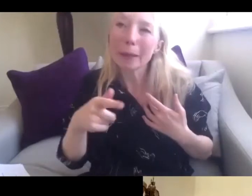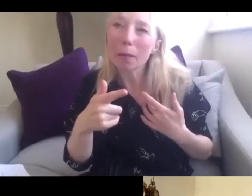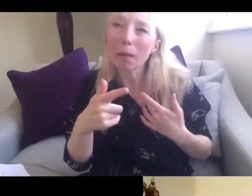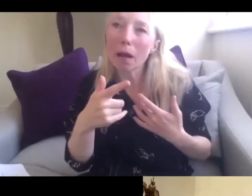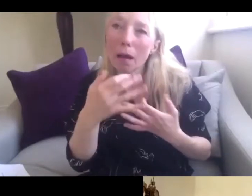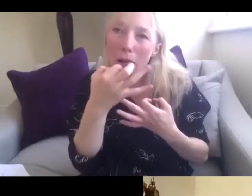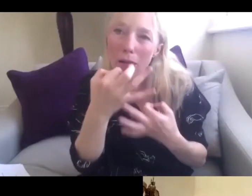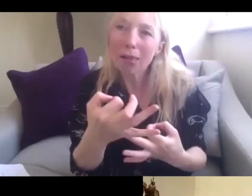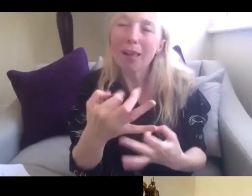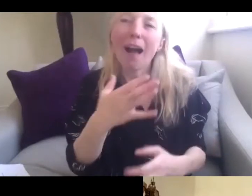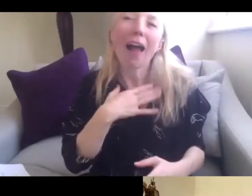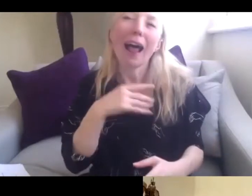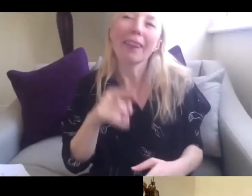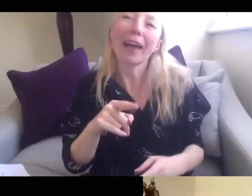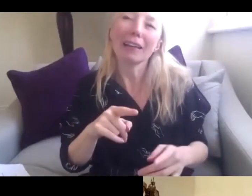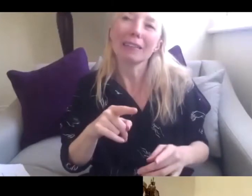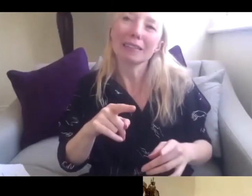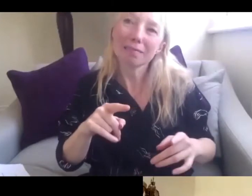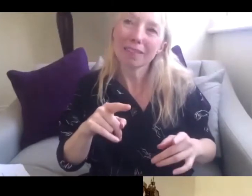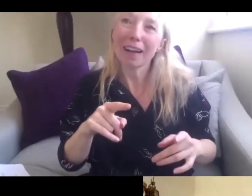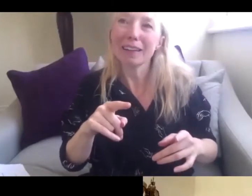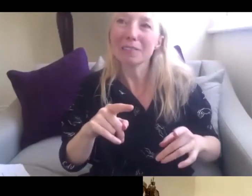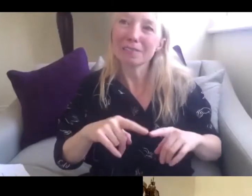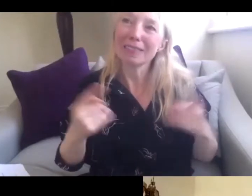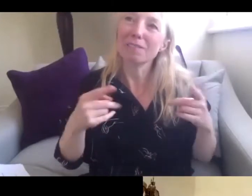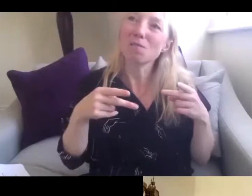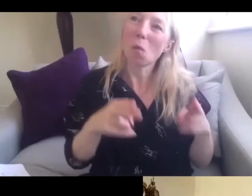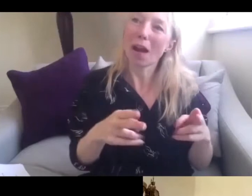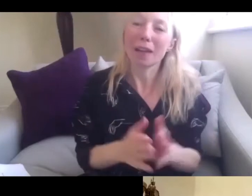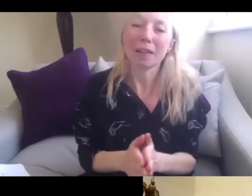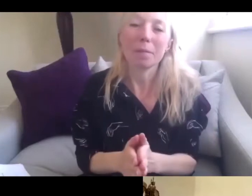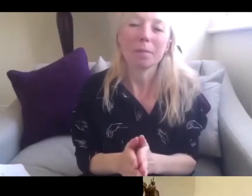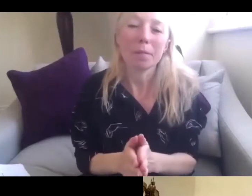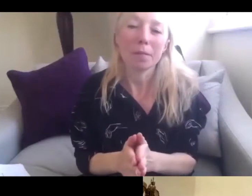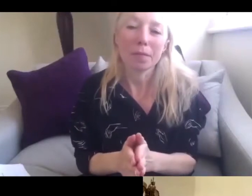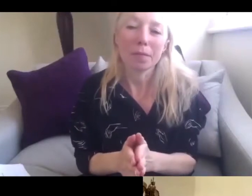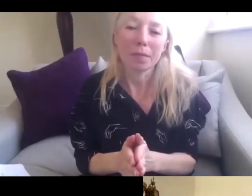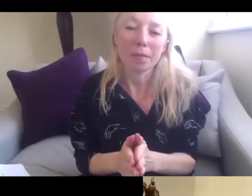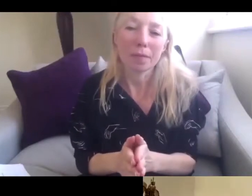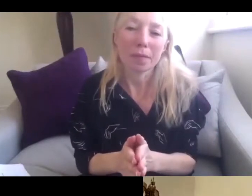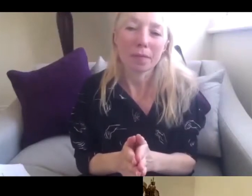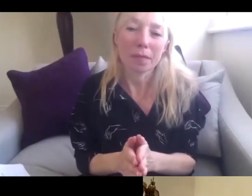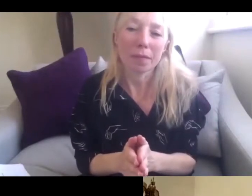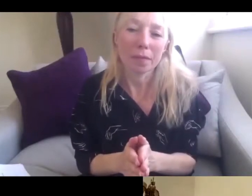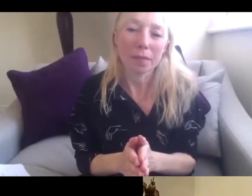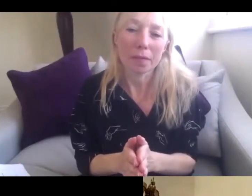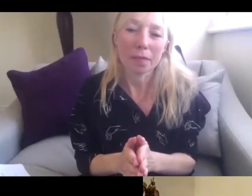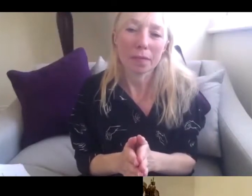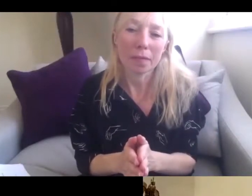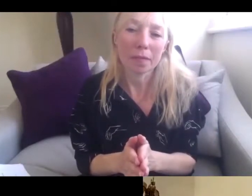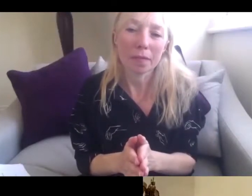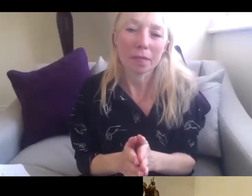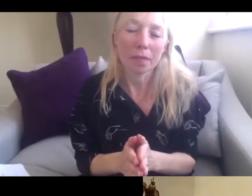Yeah, I do as well. Fantastic. So you touched on this just earlier in saying that